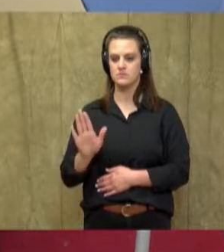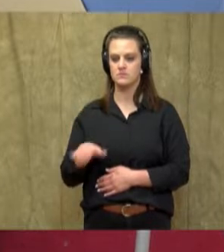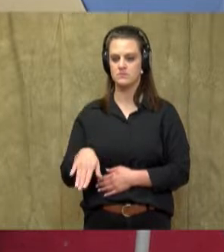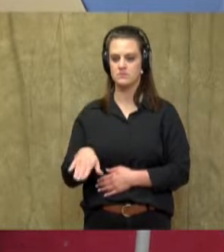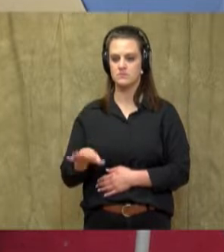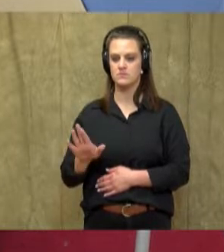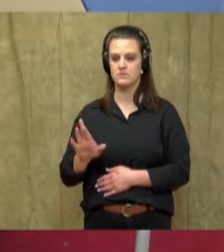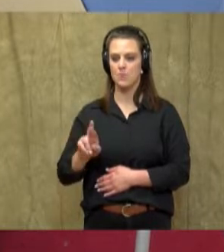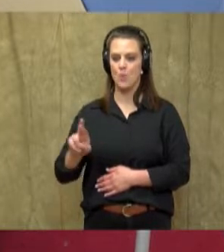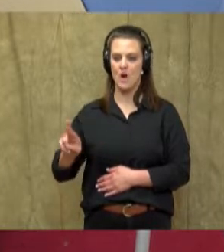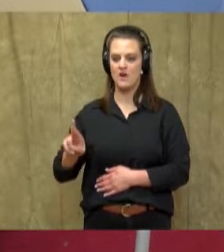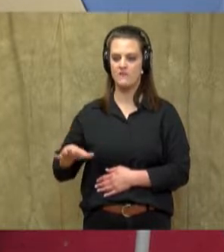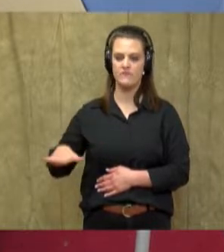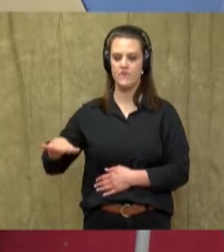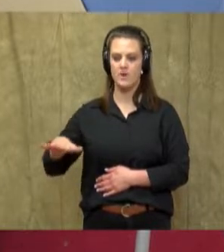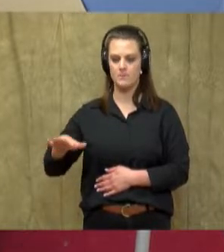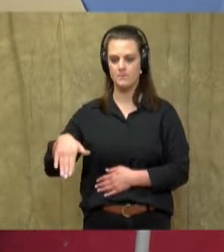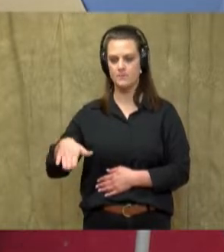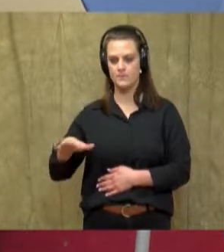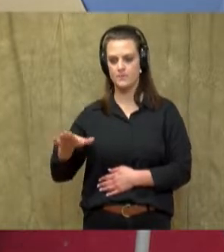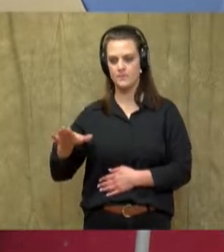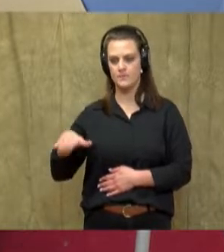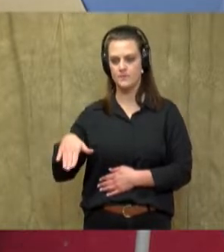With that right foot.